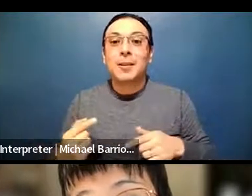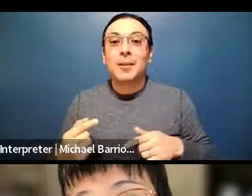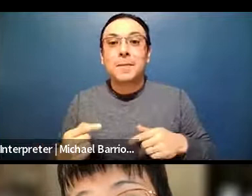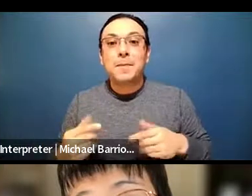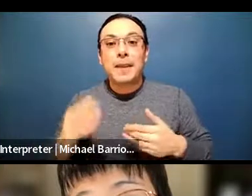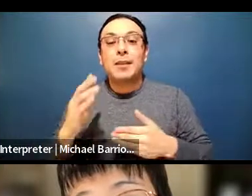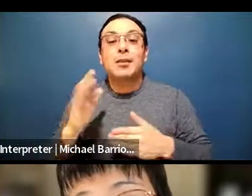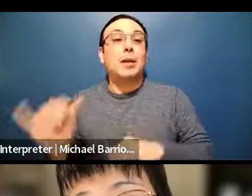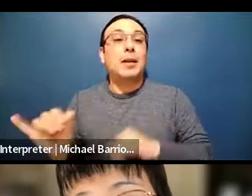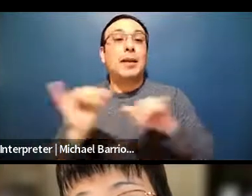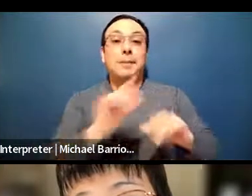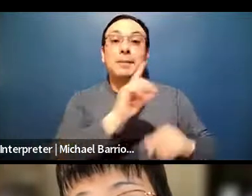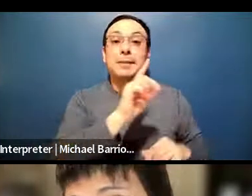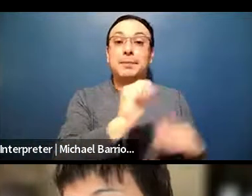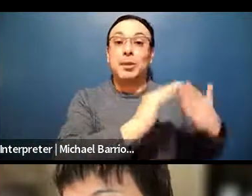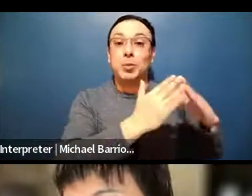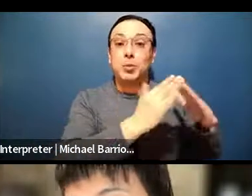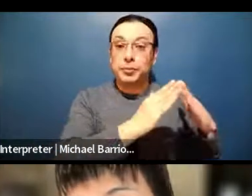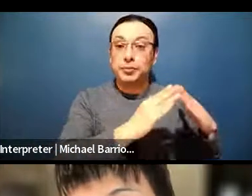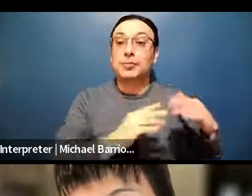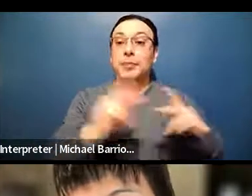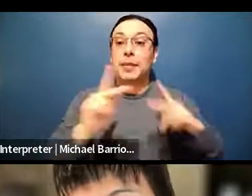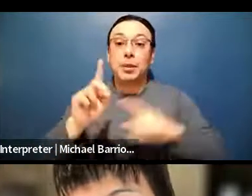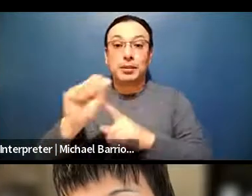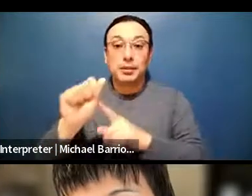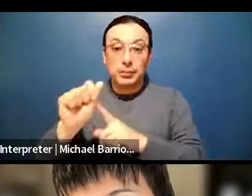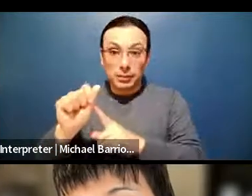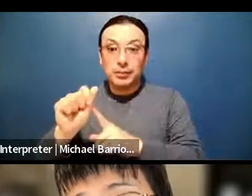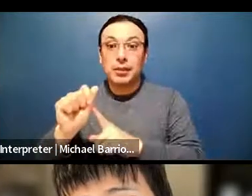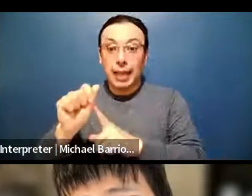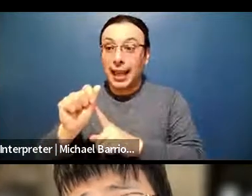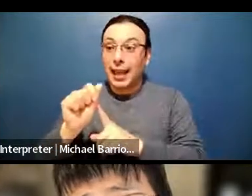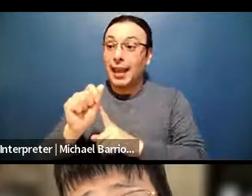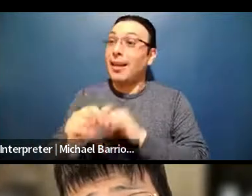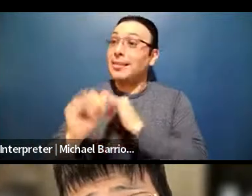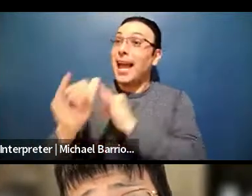disability community and other disabled folks can also break our hearts.